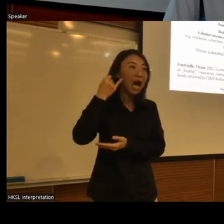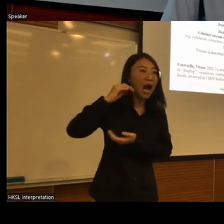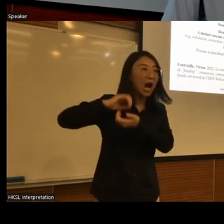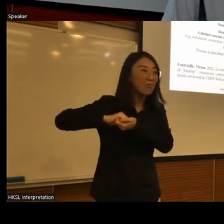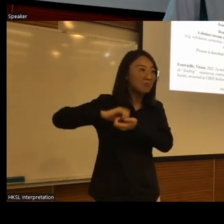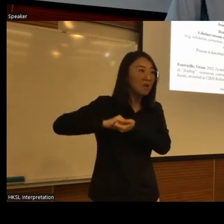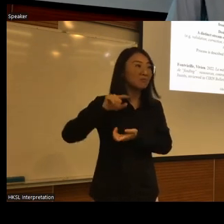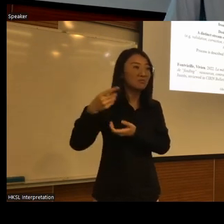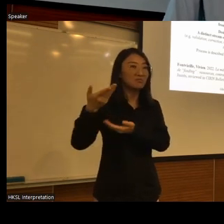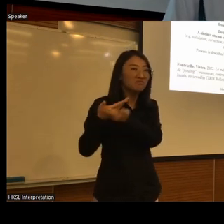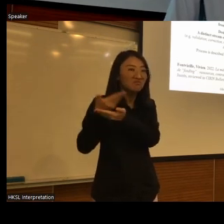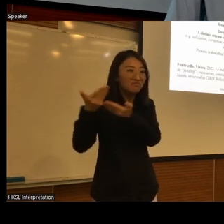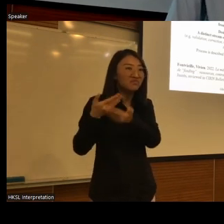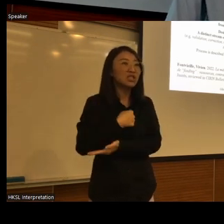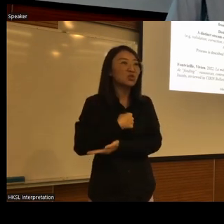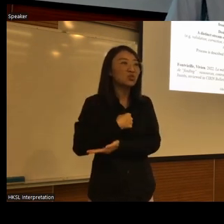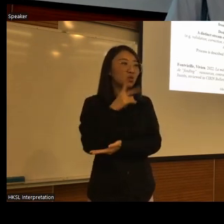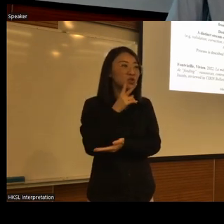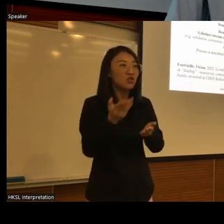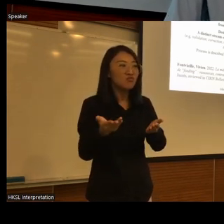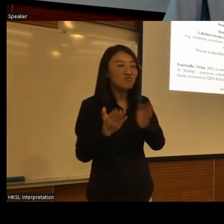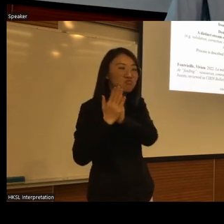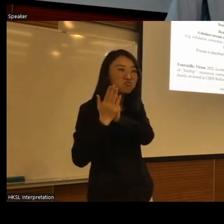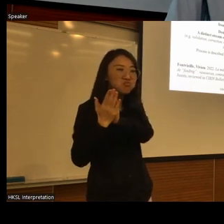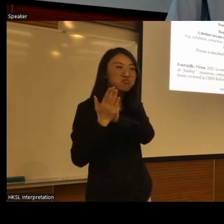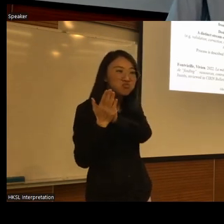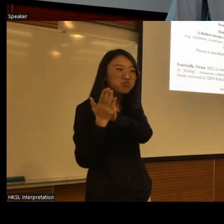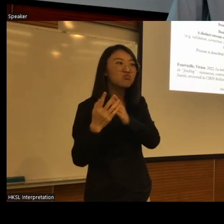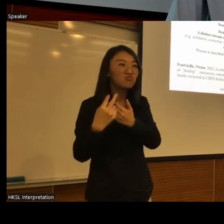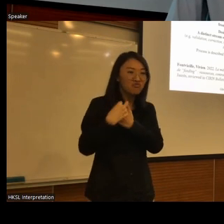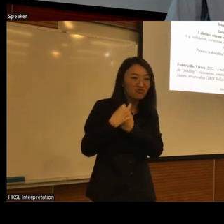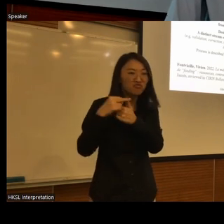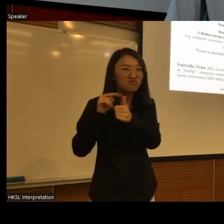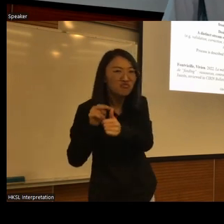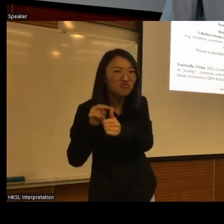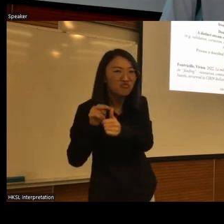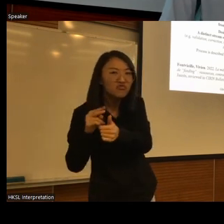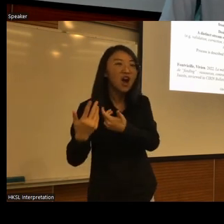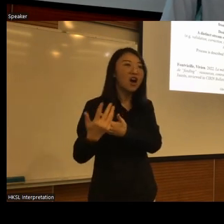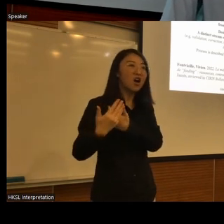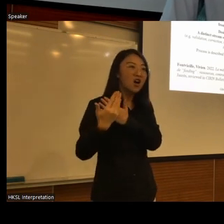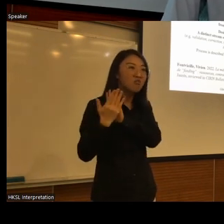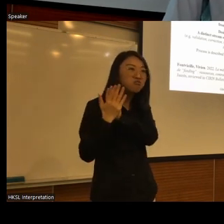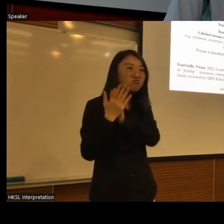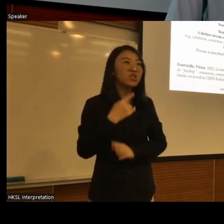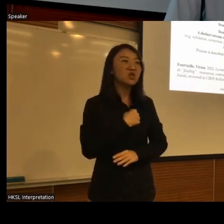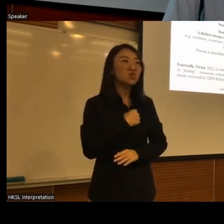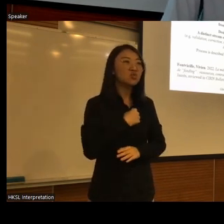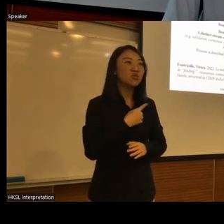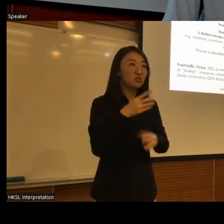to communicate, to encourage each other, to regulate each other so that they can come up with the best solution.